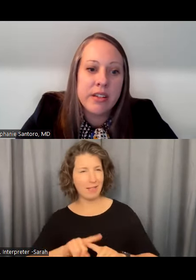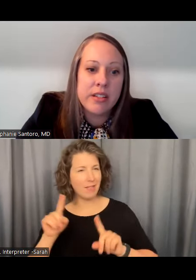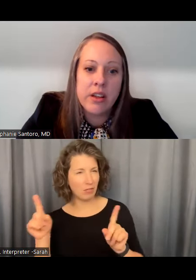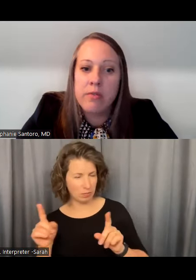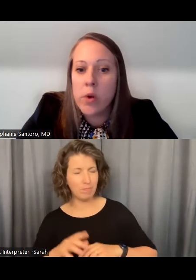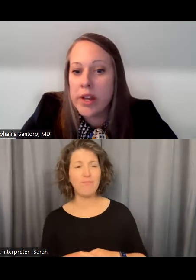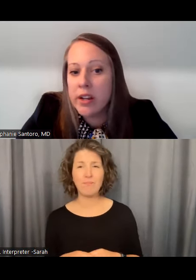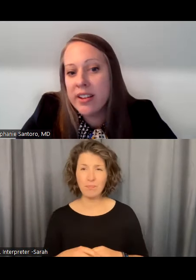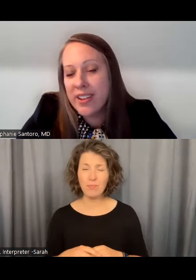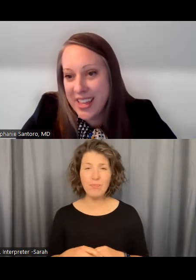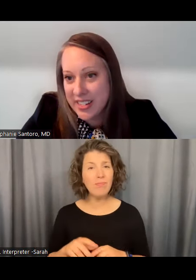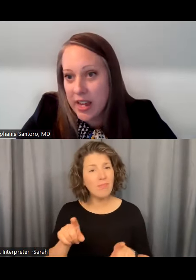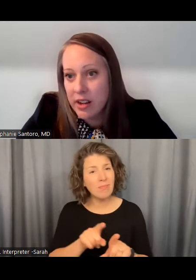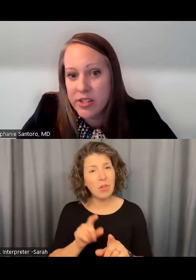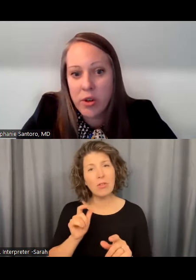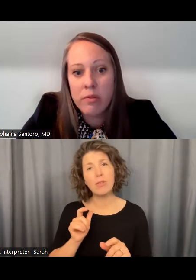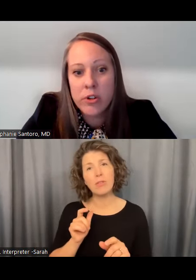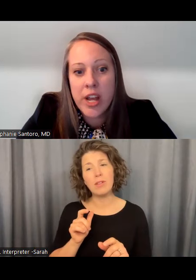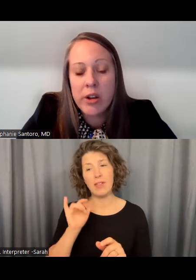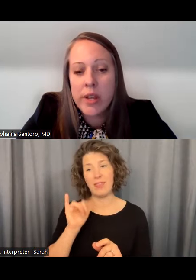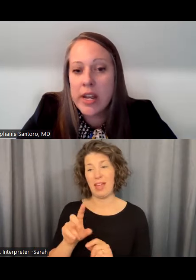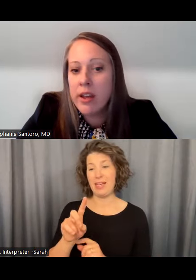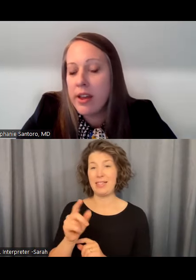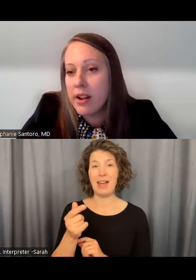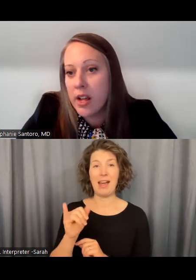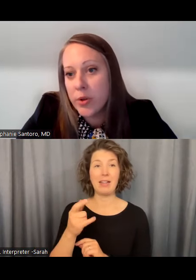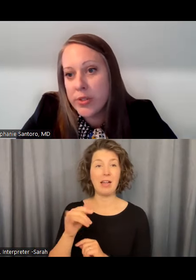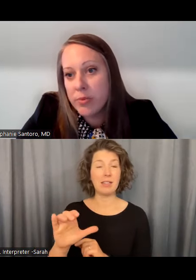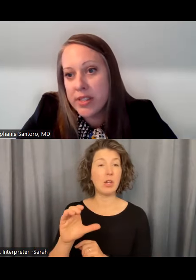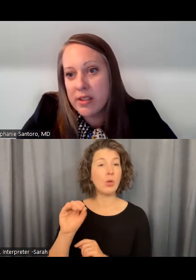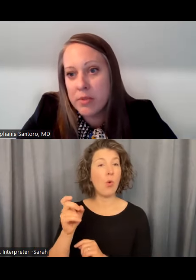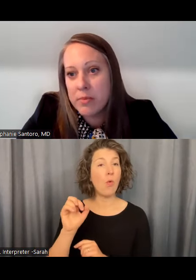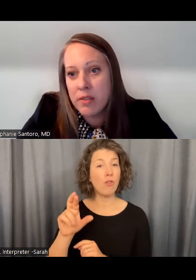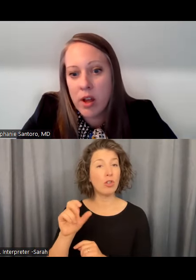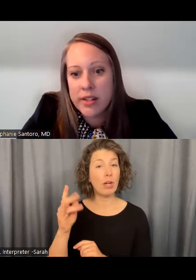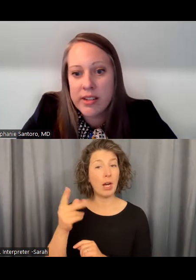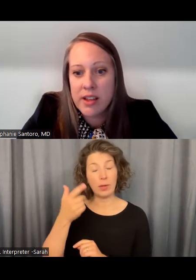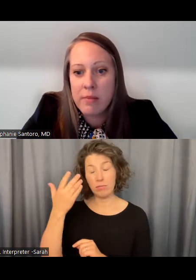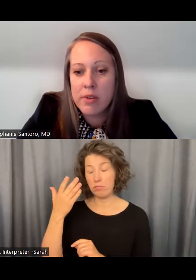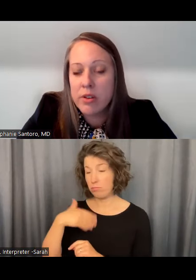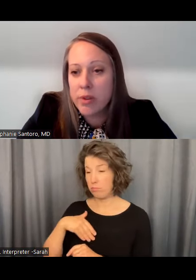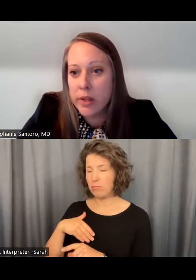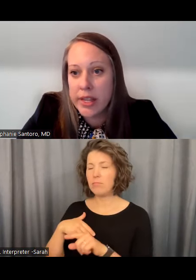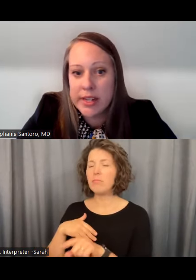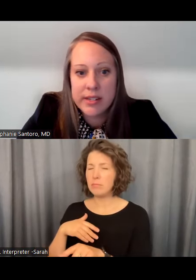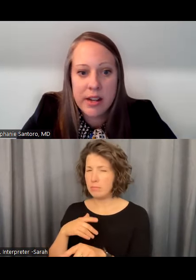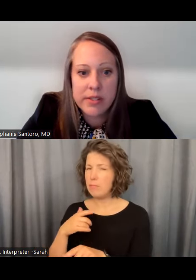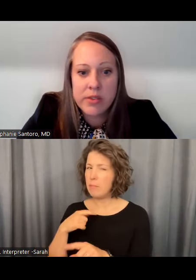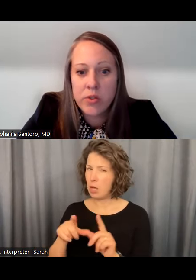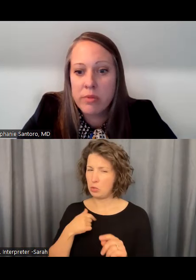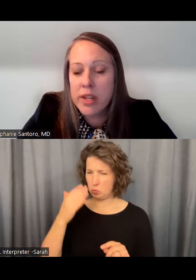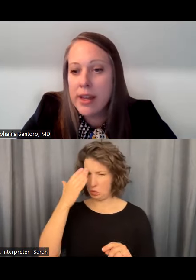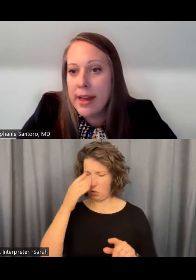And to avoid that diagnostic overshadowing and not to assume that symptoms of autism could be related to